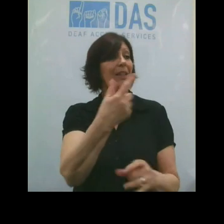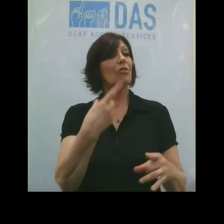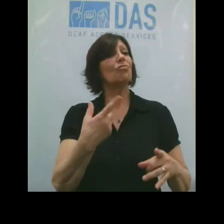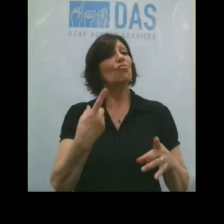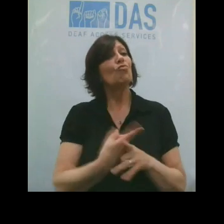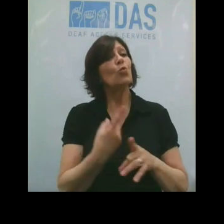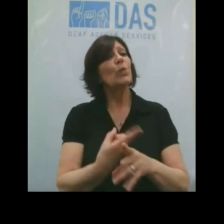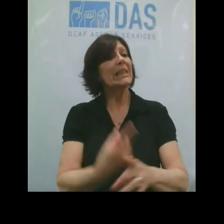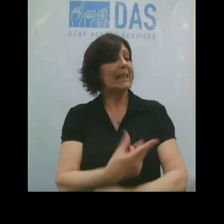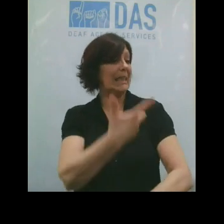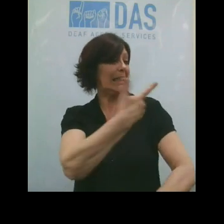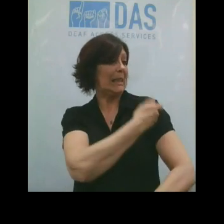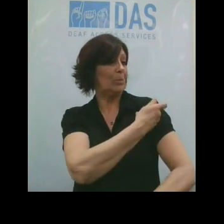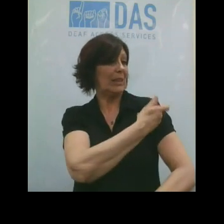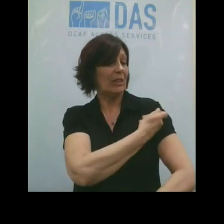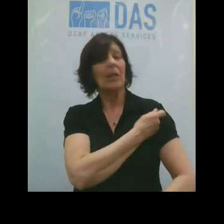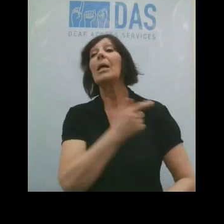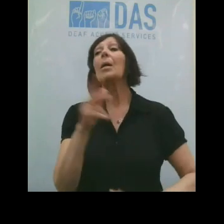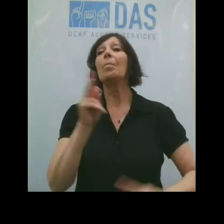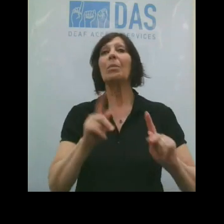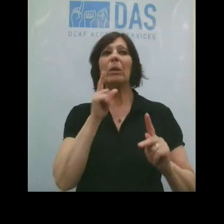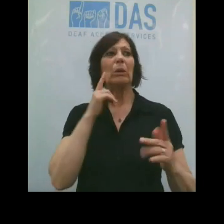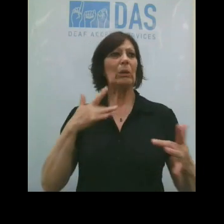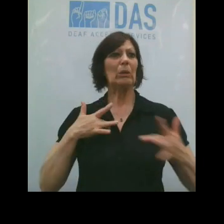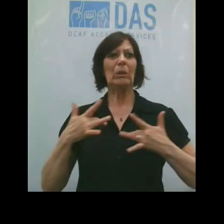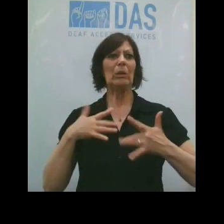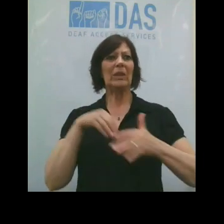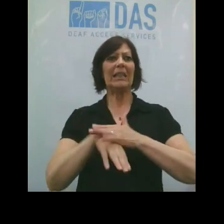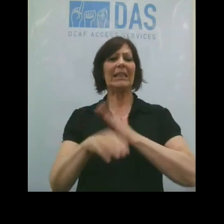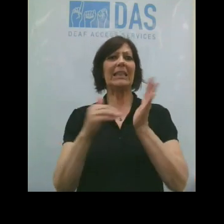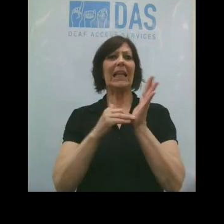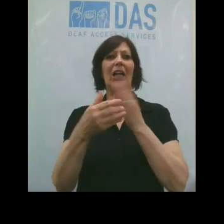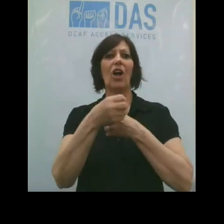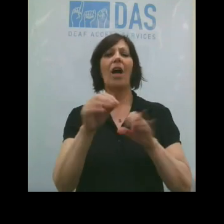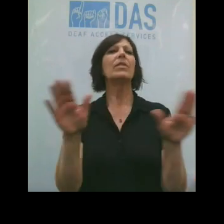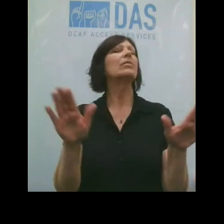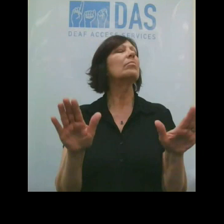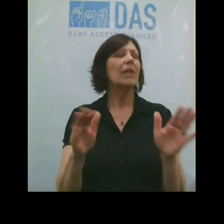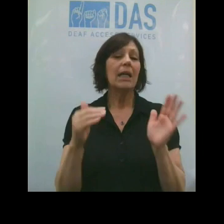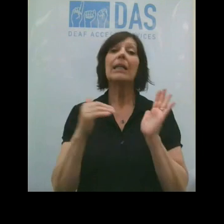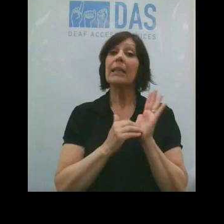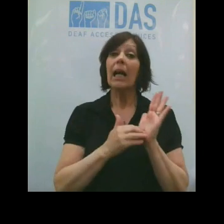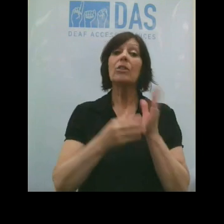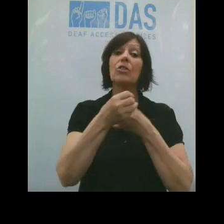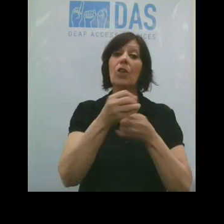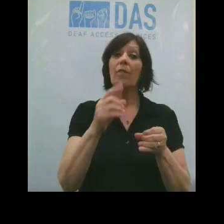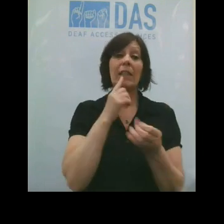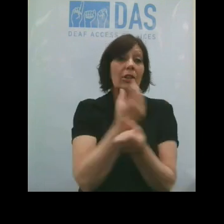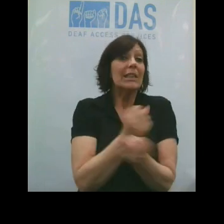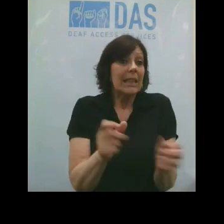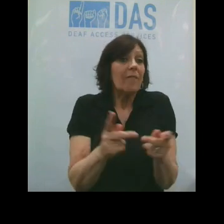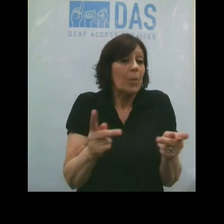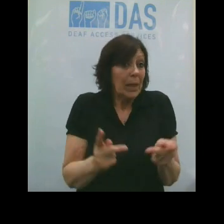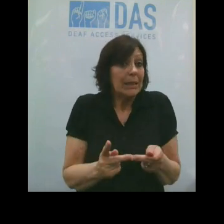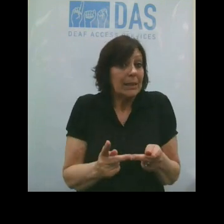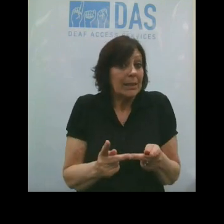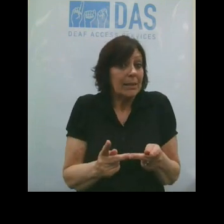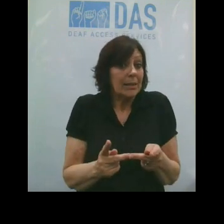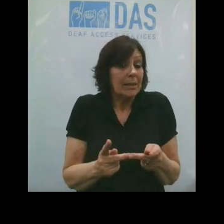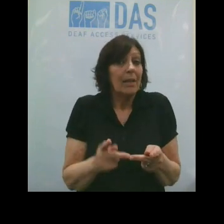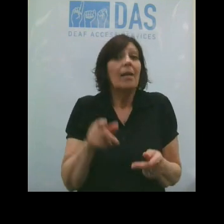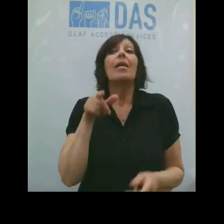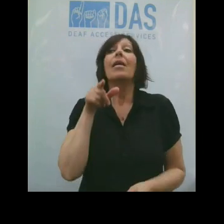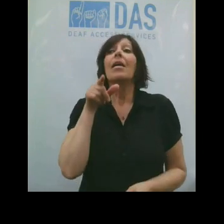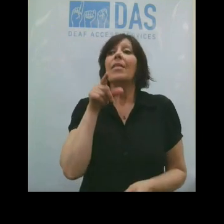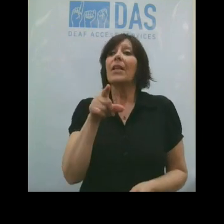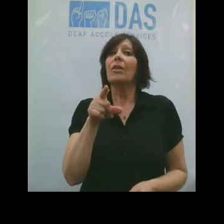routine immunizations. I think, people are worried to go into a doctor's office. Again, the doctor's offices are safe places. There are